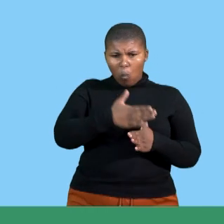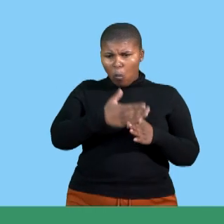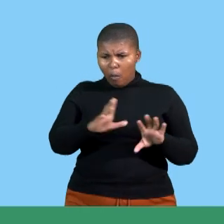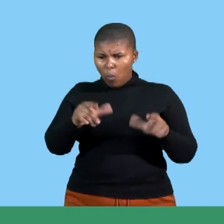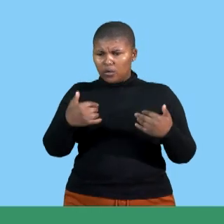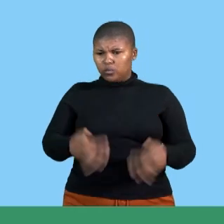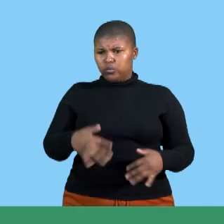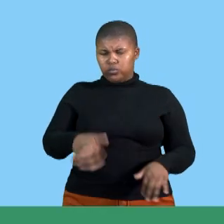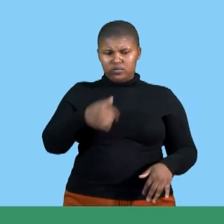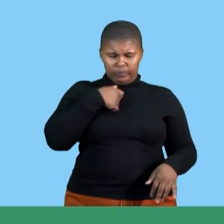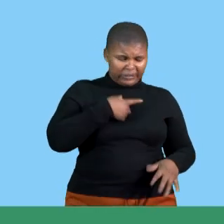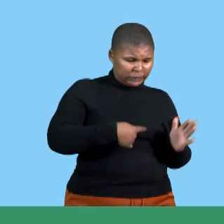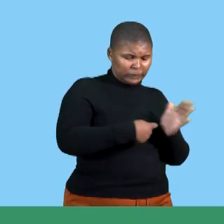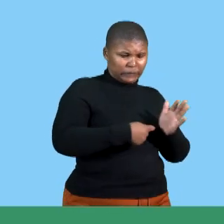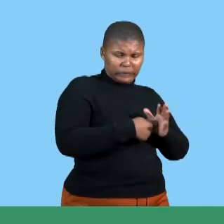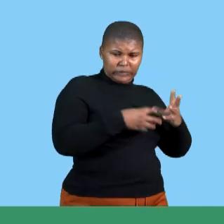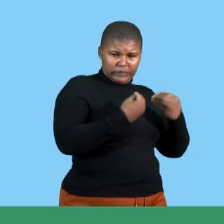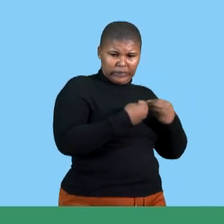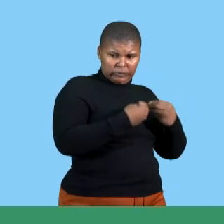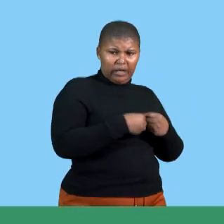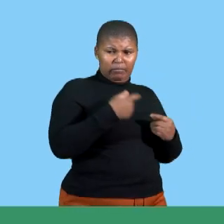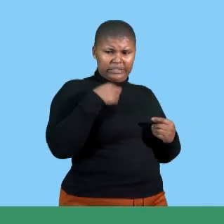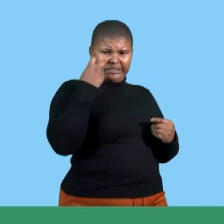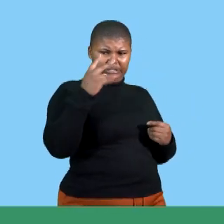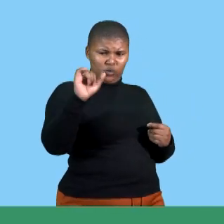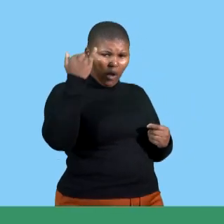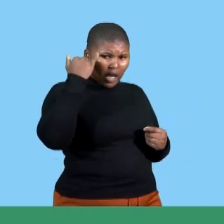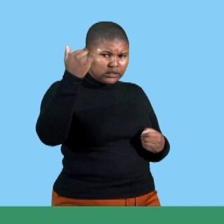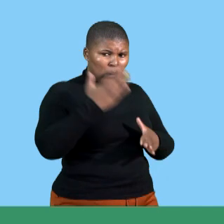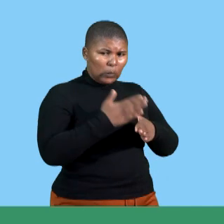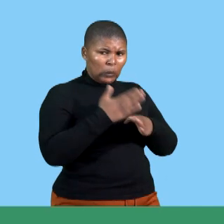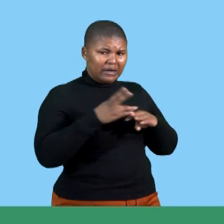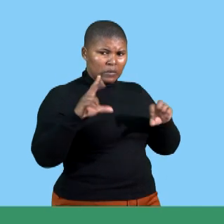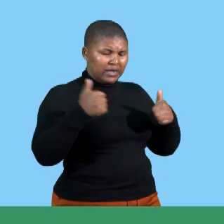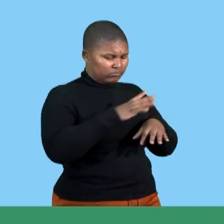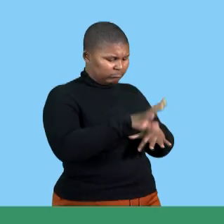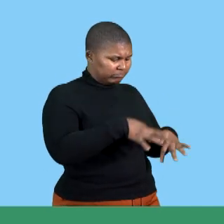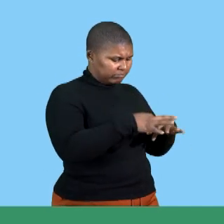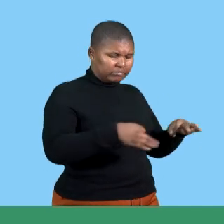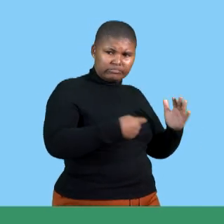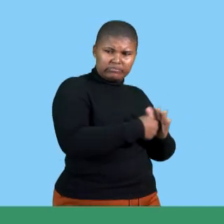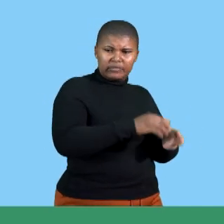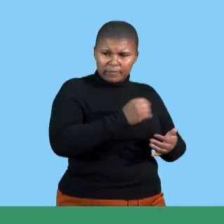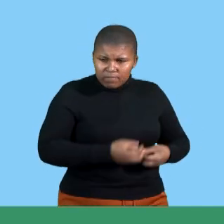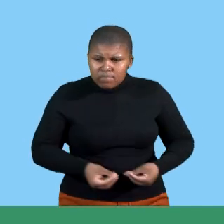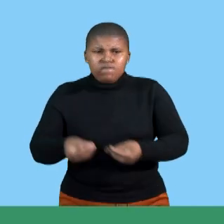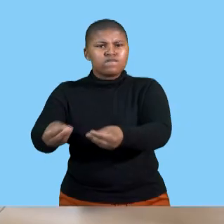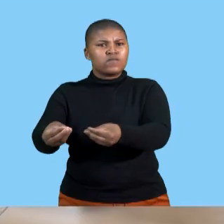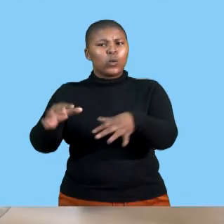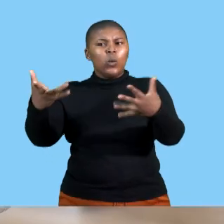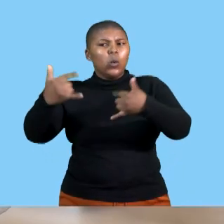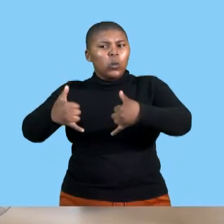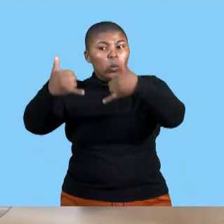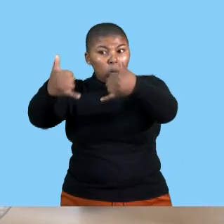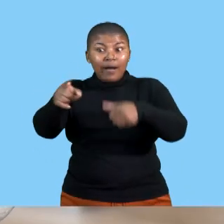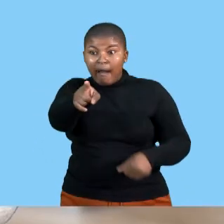only recognize it, but also reward it. It's very important. Imagine if you're being rewarded for your achievement. Next time around,